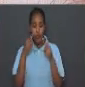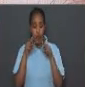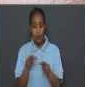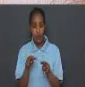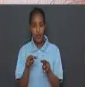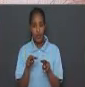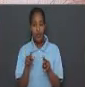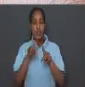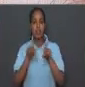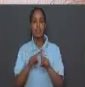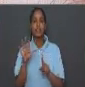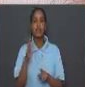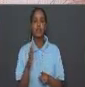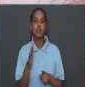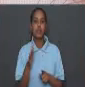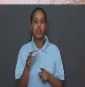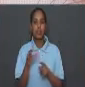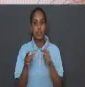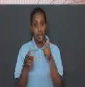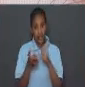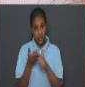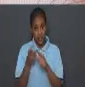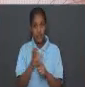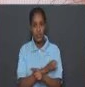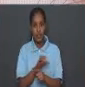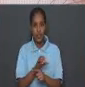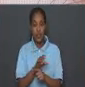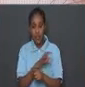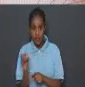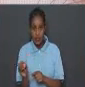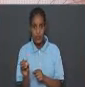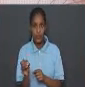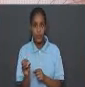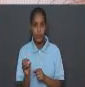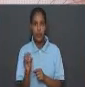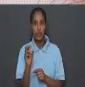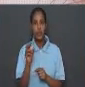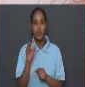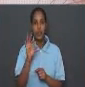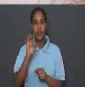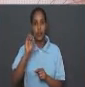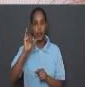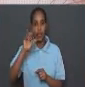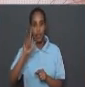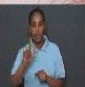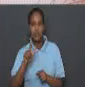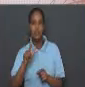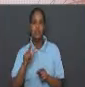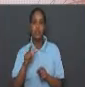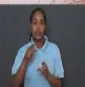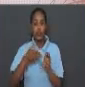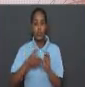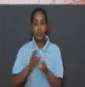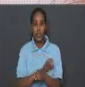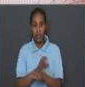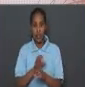focus on different types of secondary cells and fuel cells. We